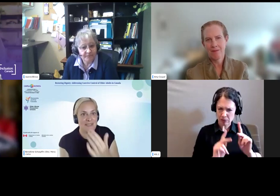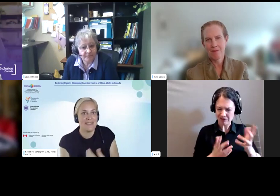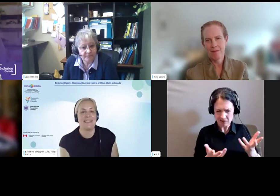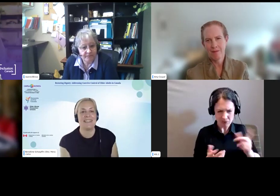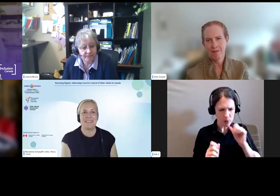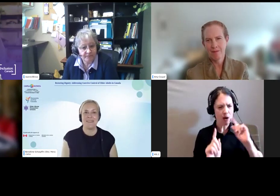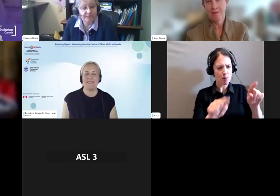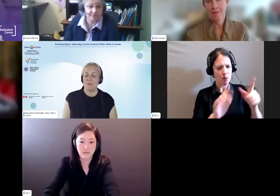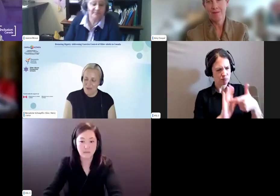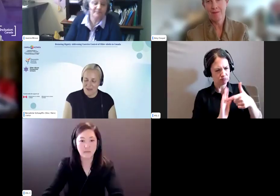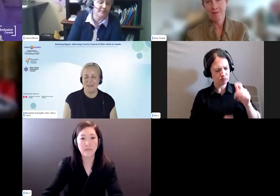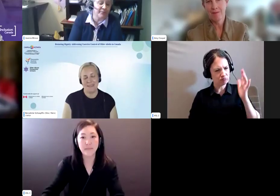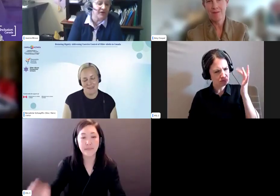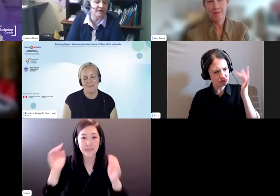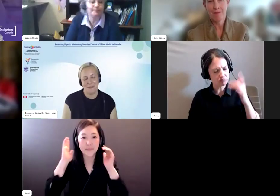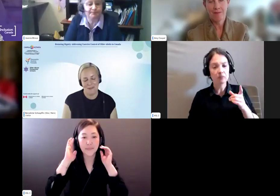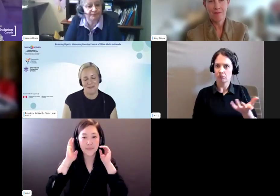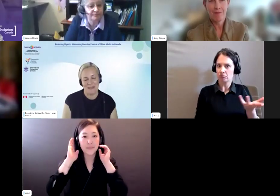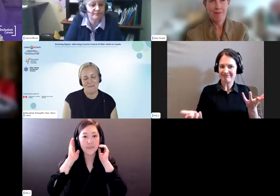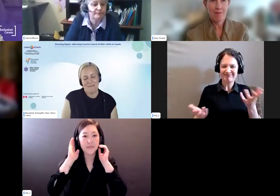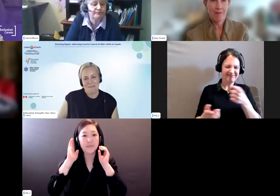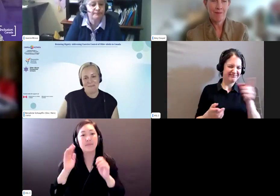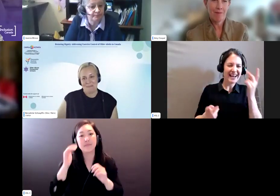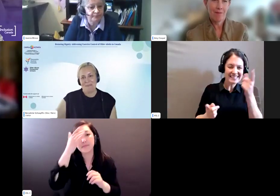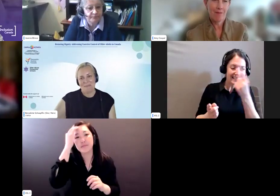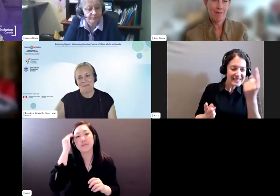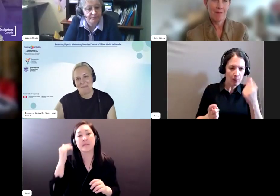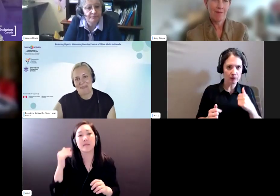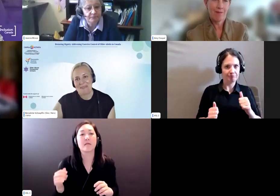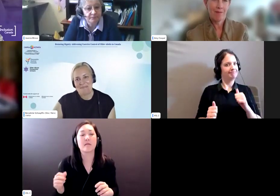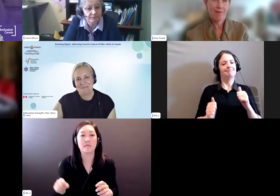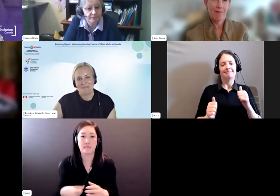So let's provide an answer to people for that.